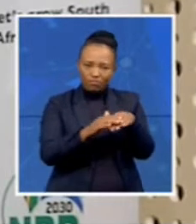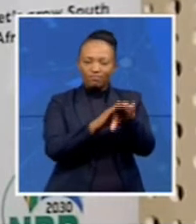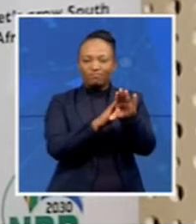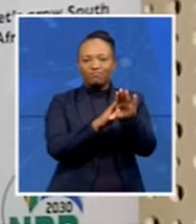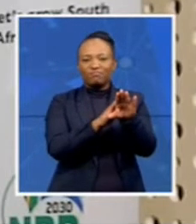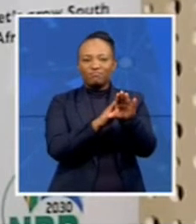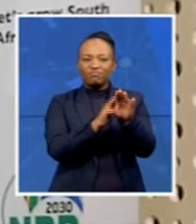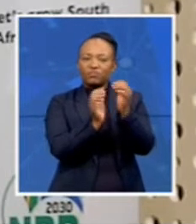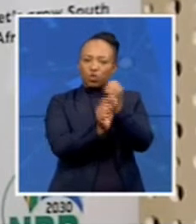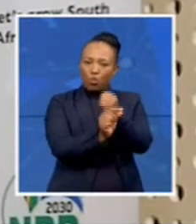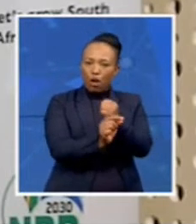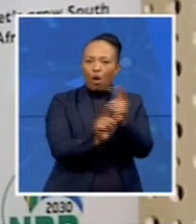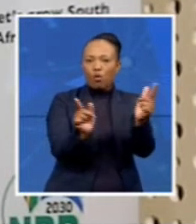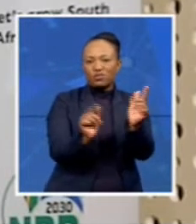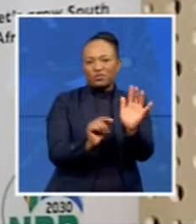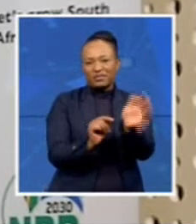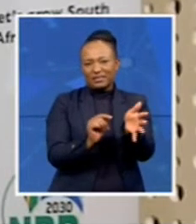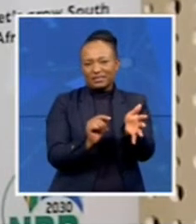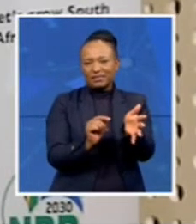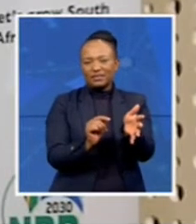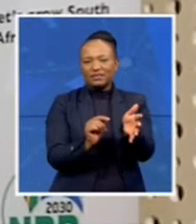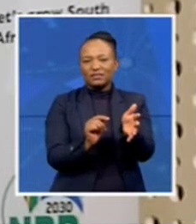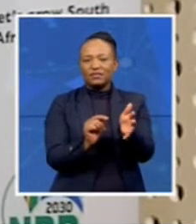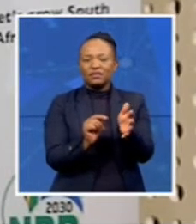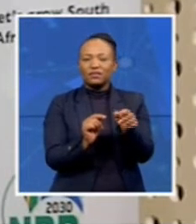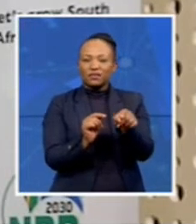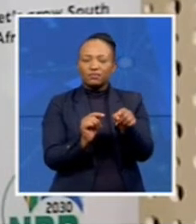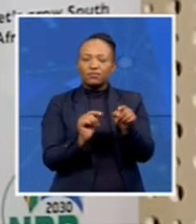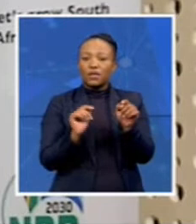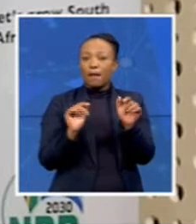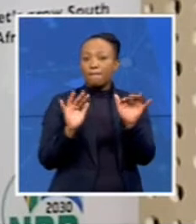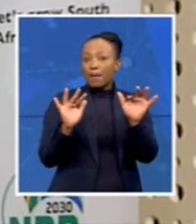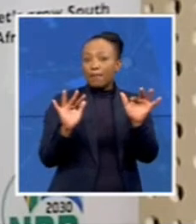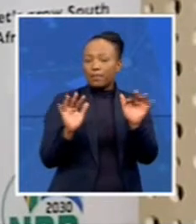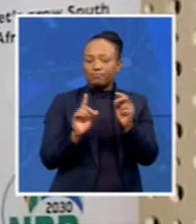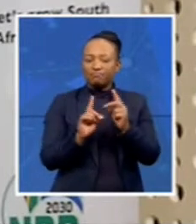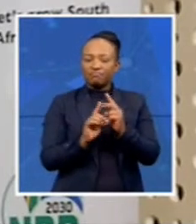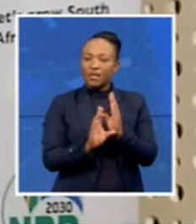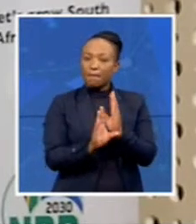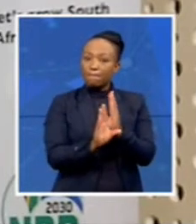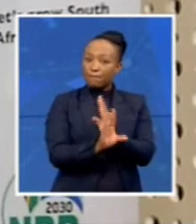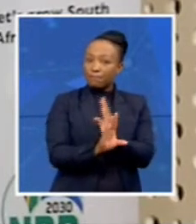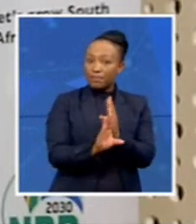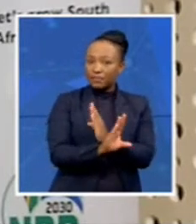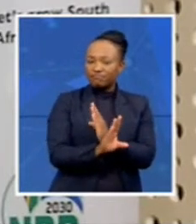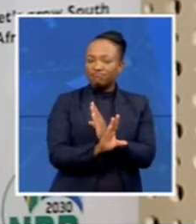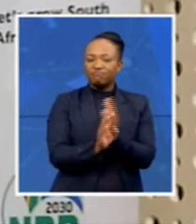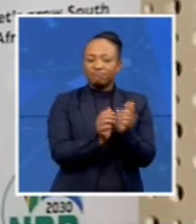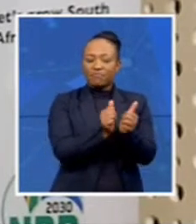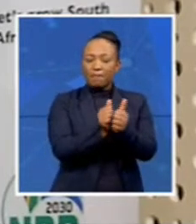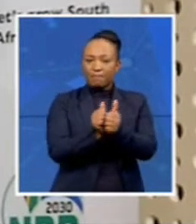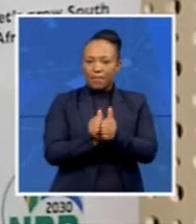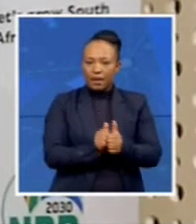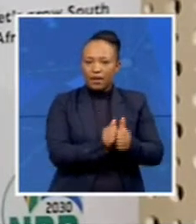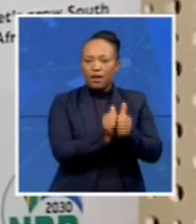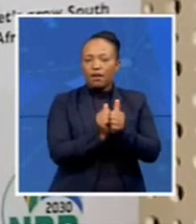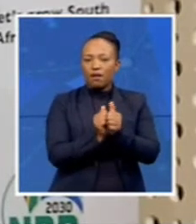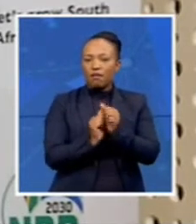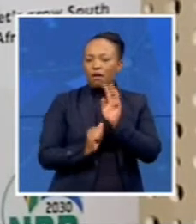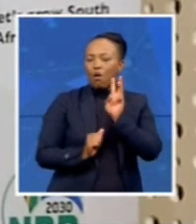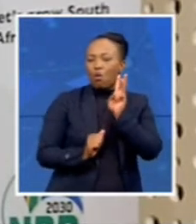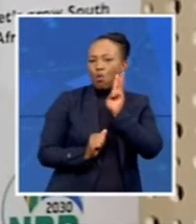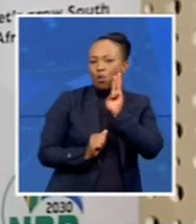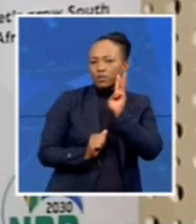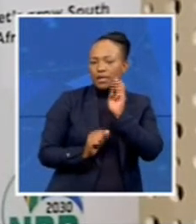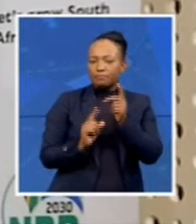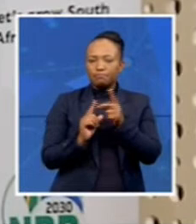the public-private partnership on water and sanitation, which we have been working on since